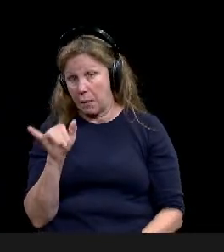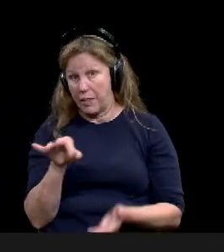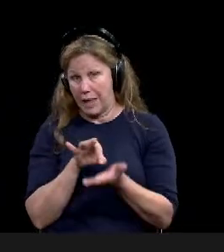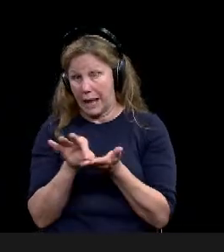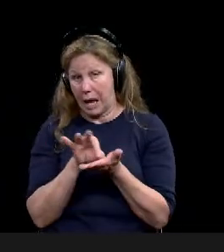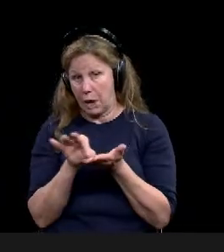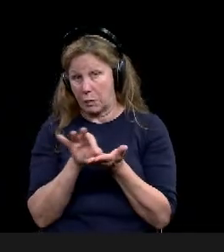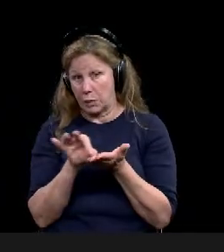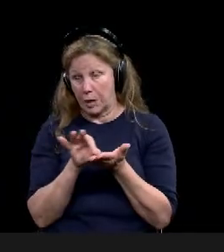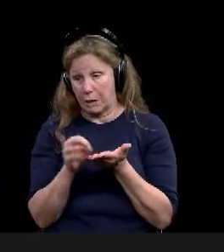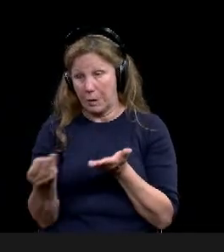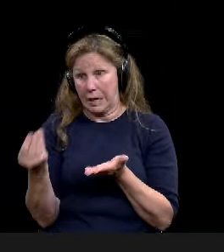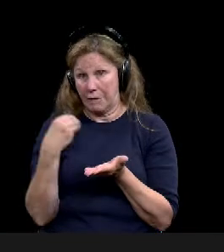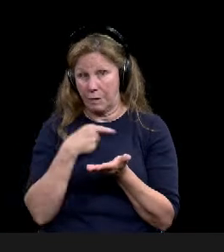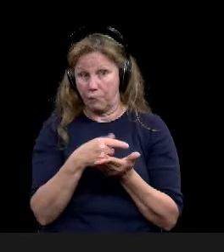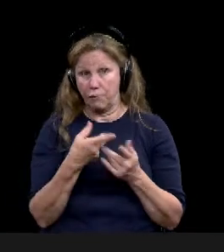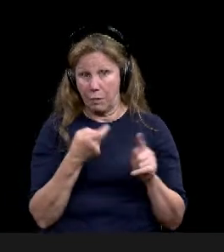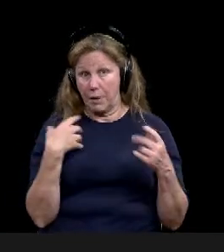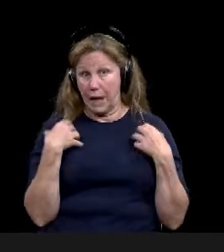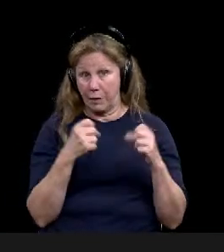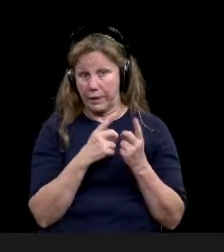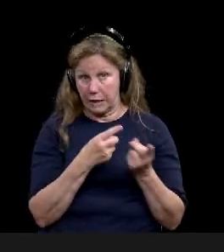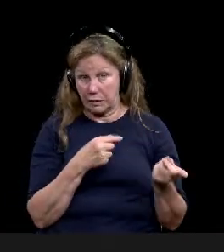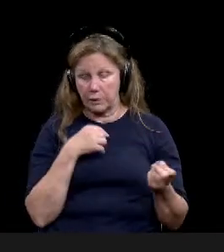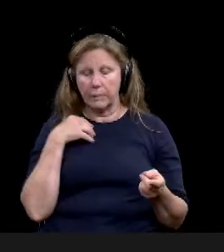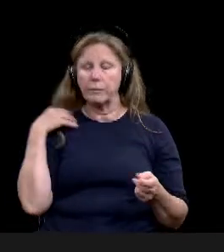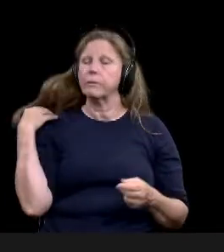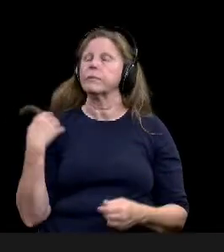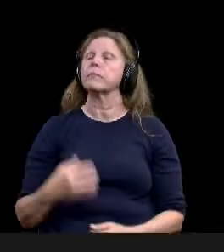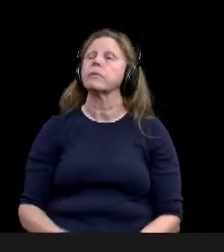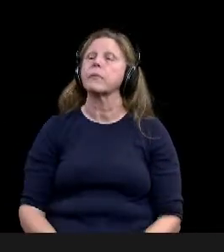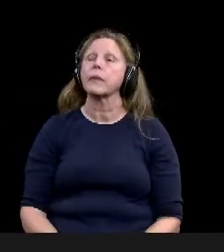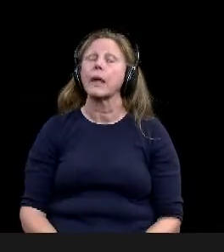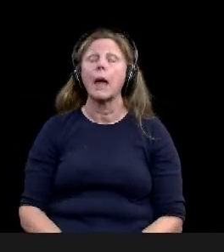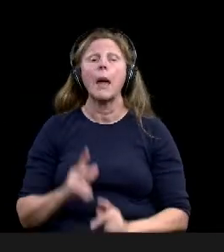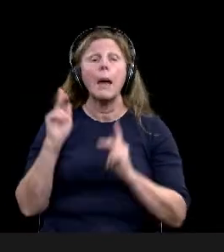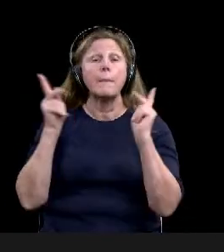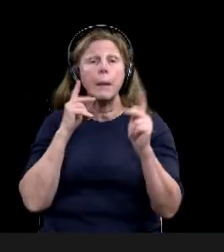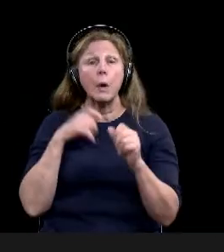fully vaccinated. So the first number is doses, fully vaccinated individuals,